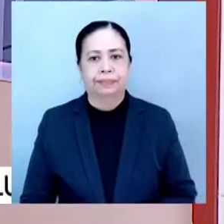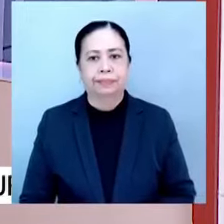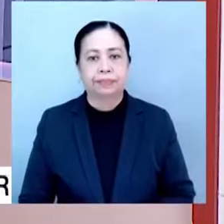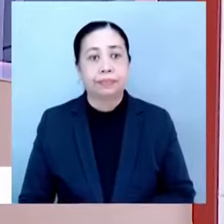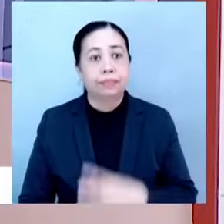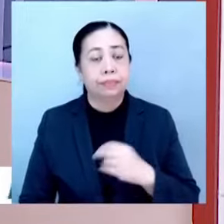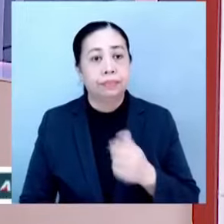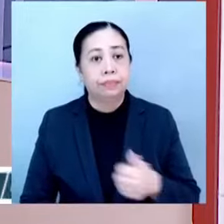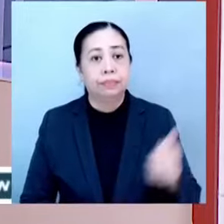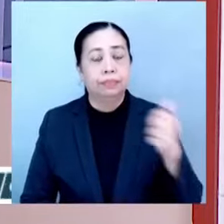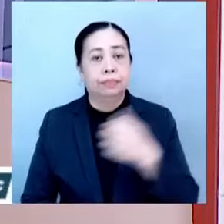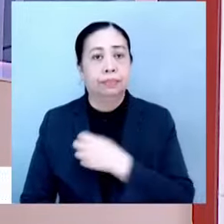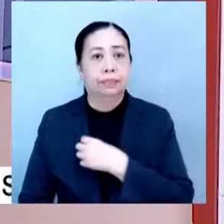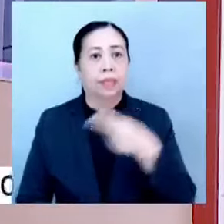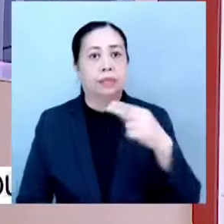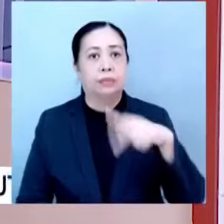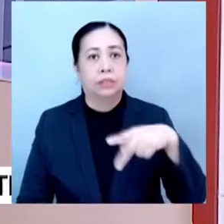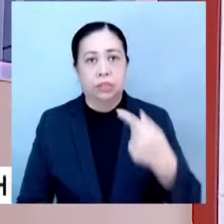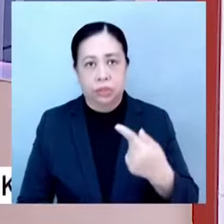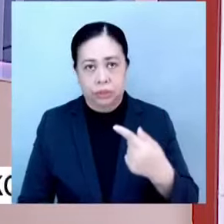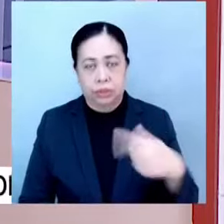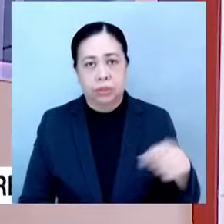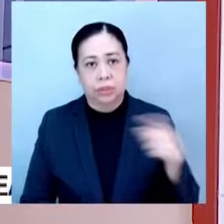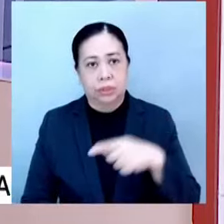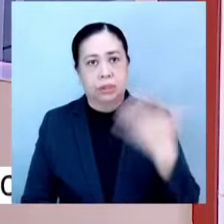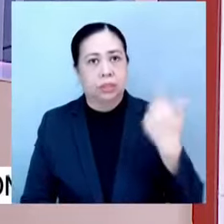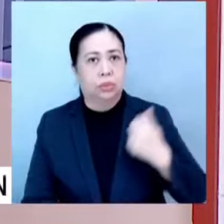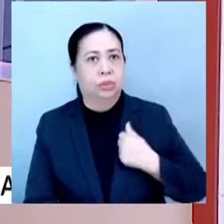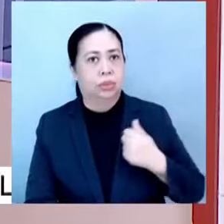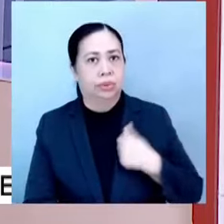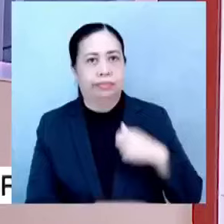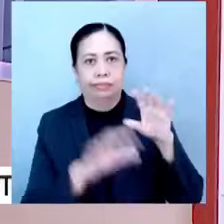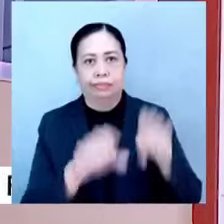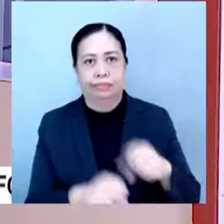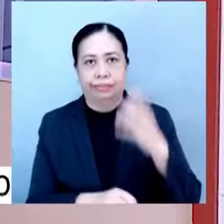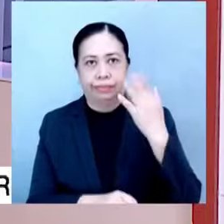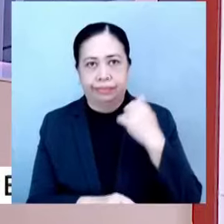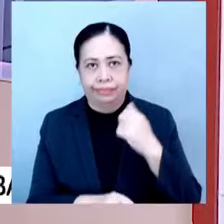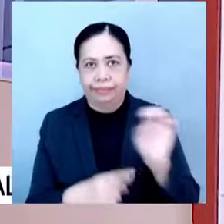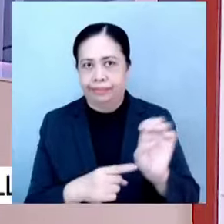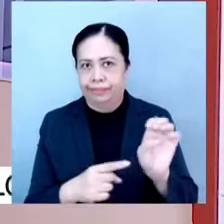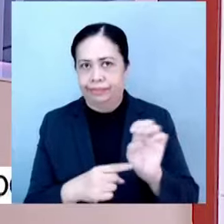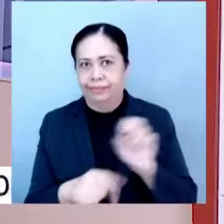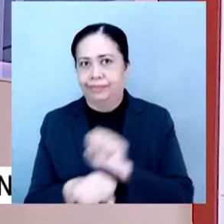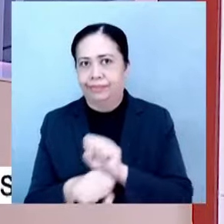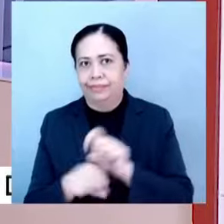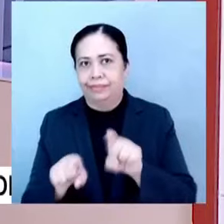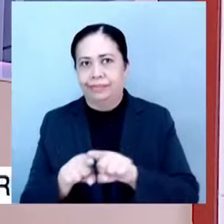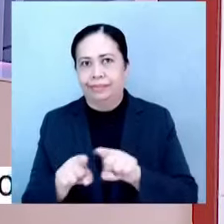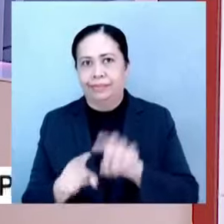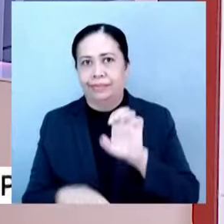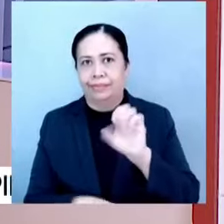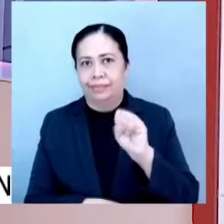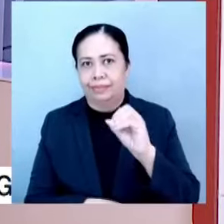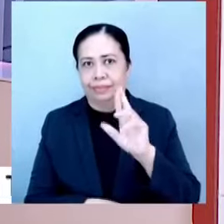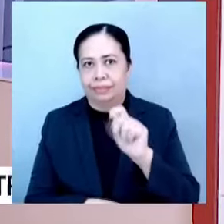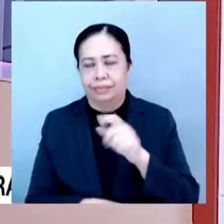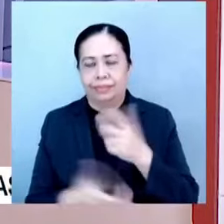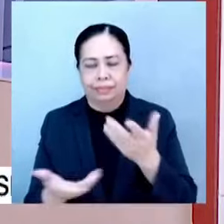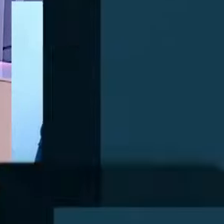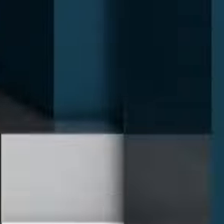of the PNP's Highway Patrol Group and a former soldier apprehended for serving as security escorts. Raya Kapulong